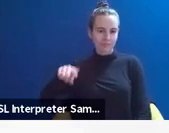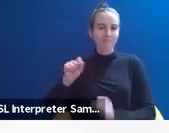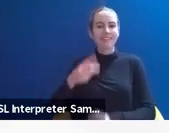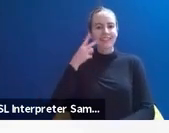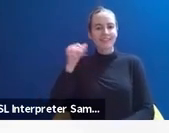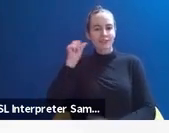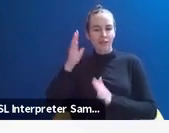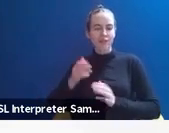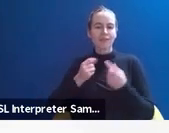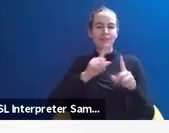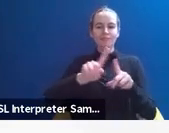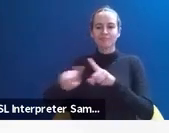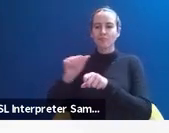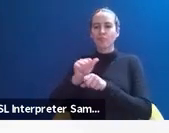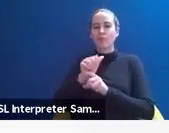work settings.